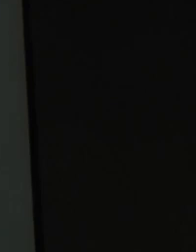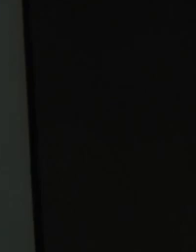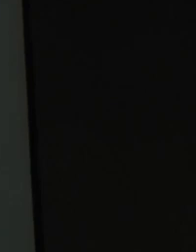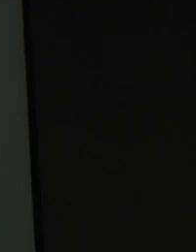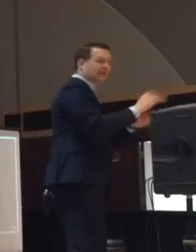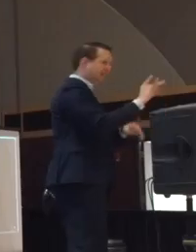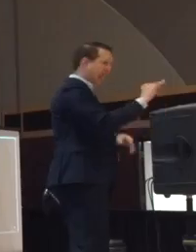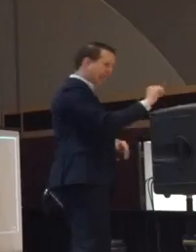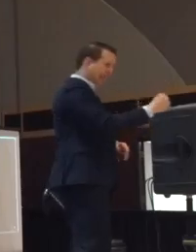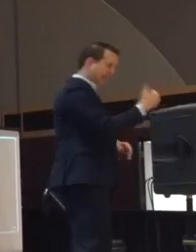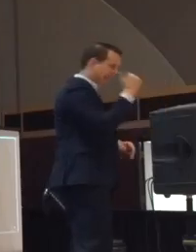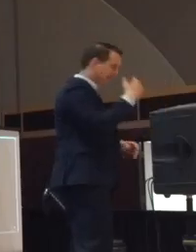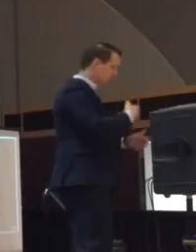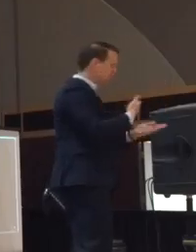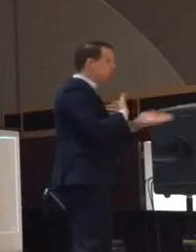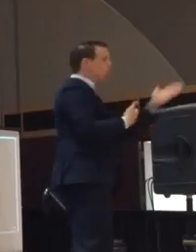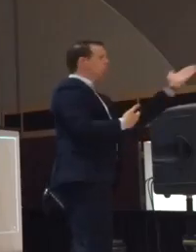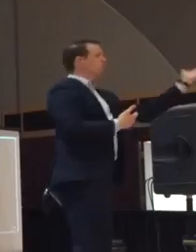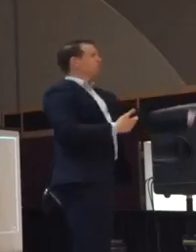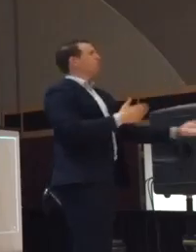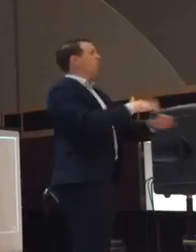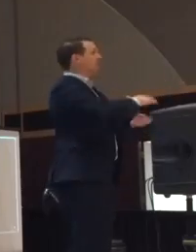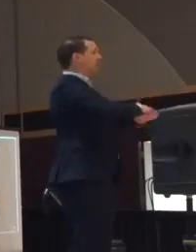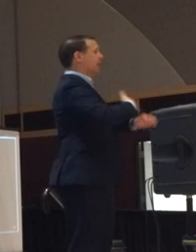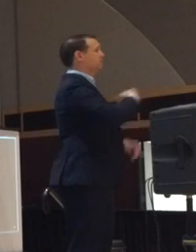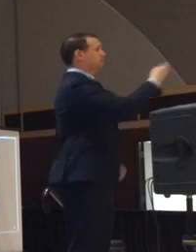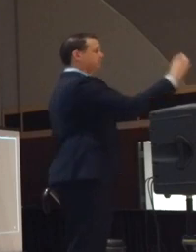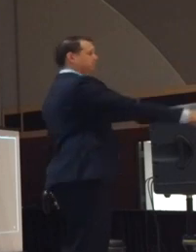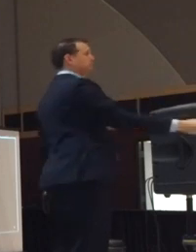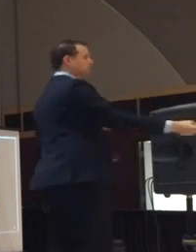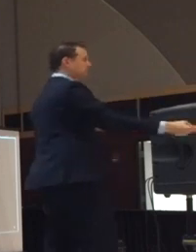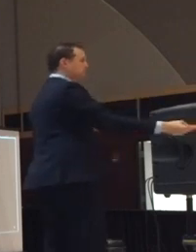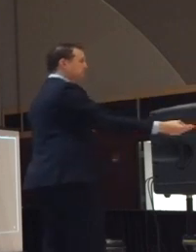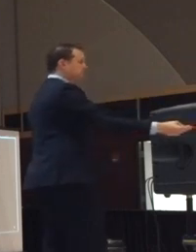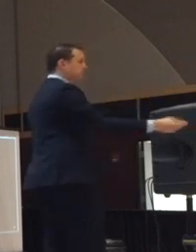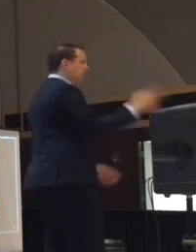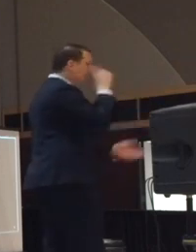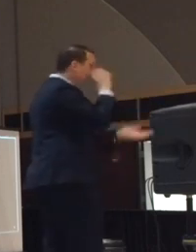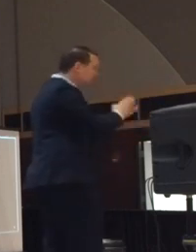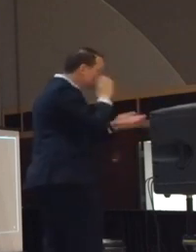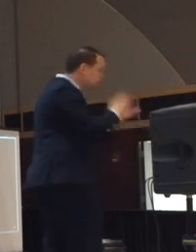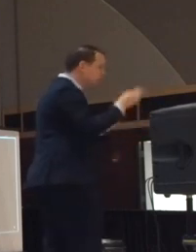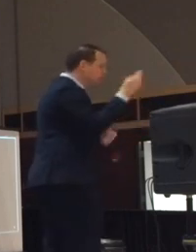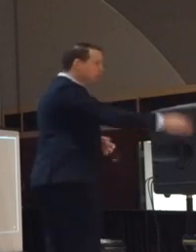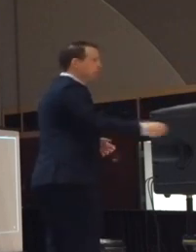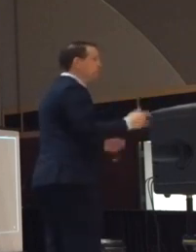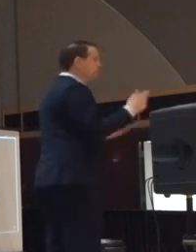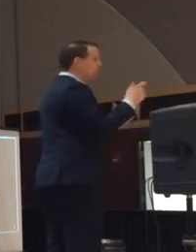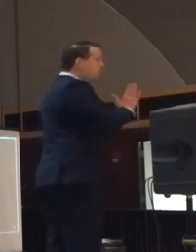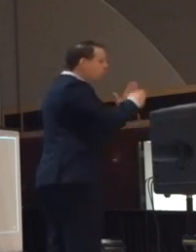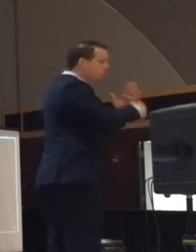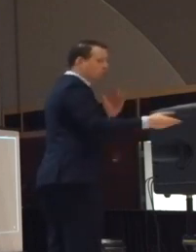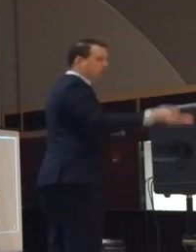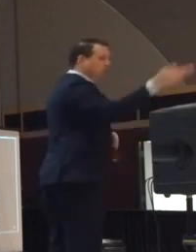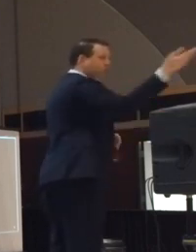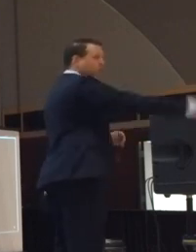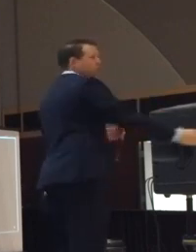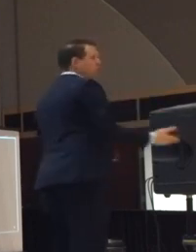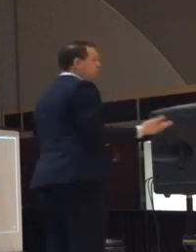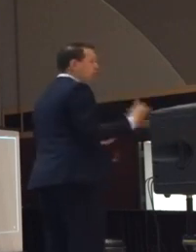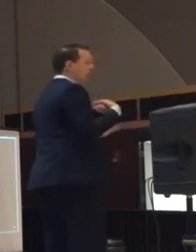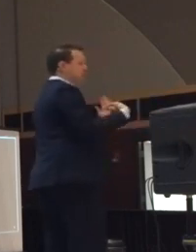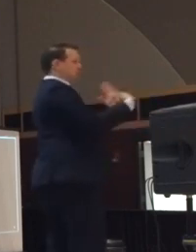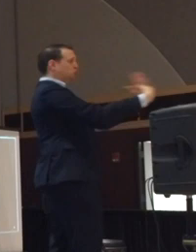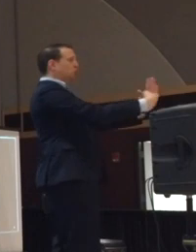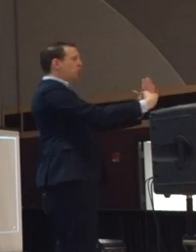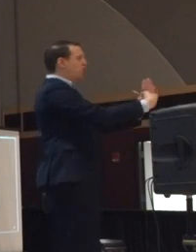done in the 80s. And I'd lay it on the desk and then put pictures, trade magazine articles. I